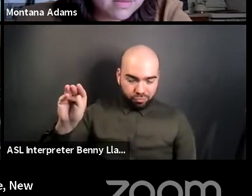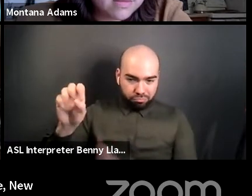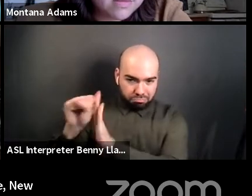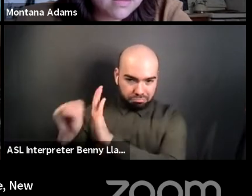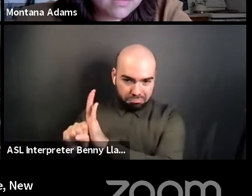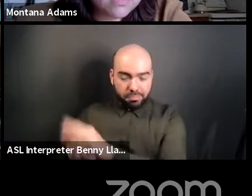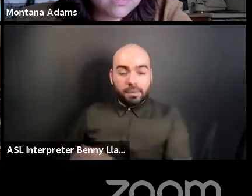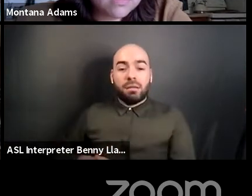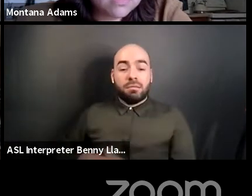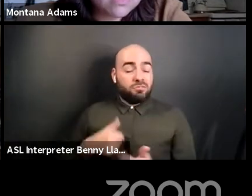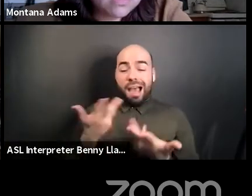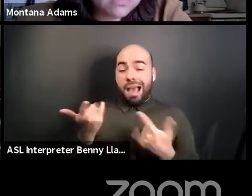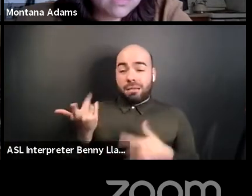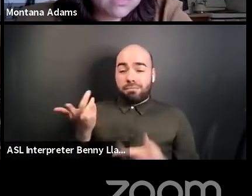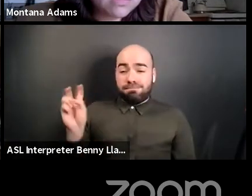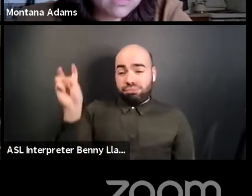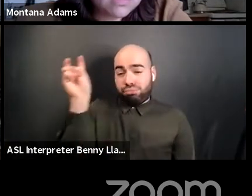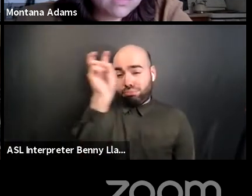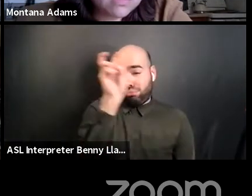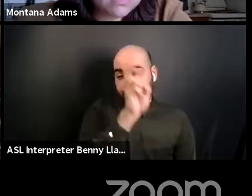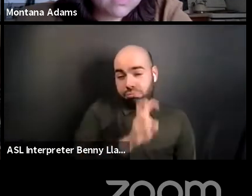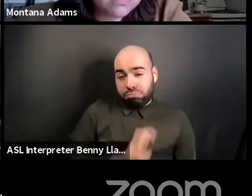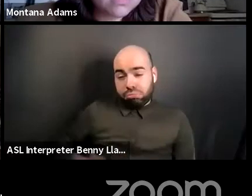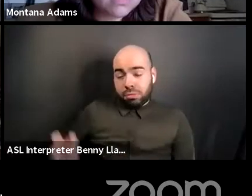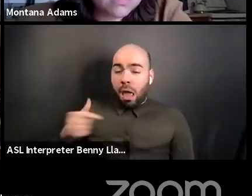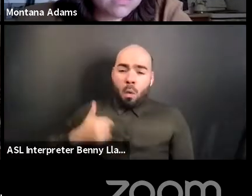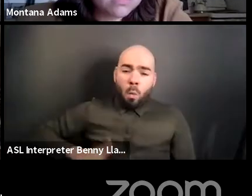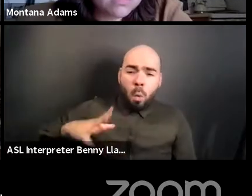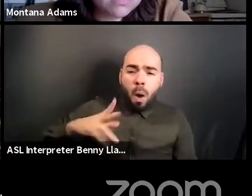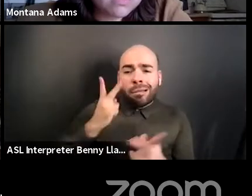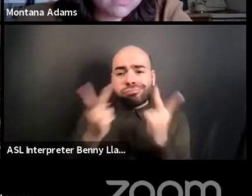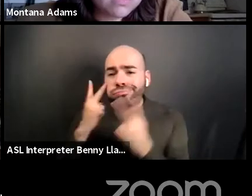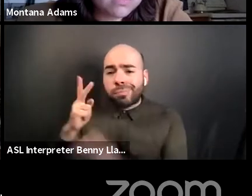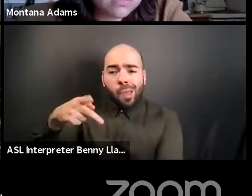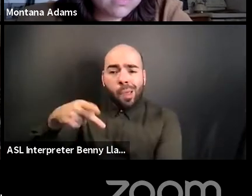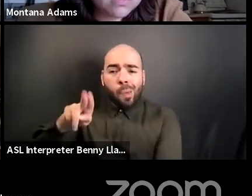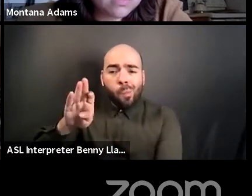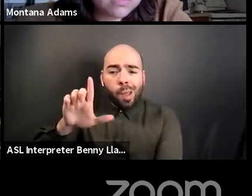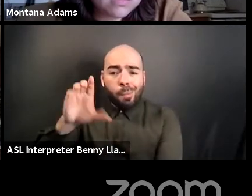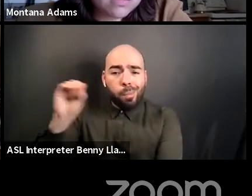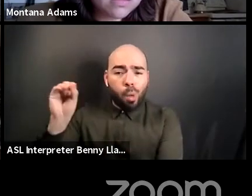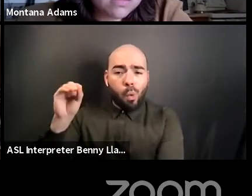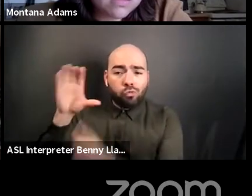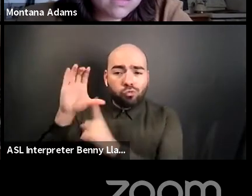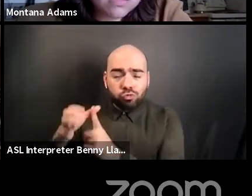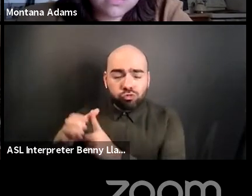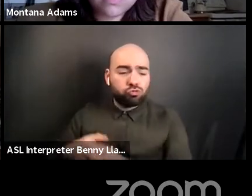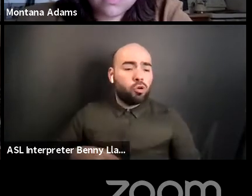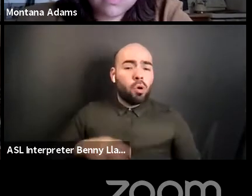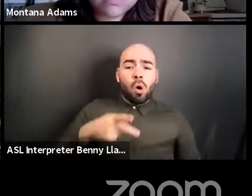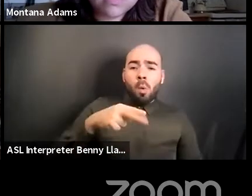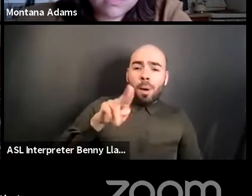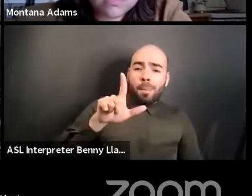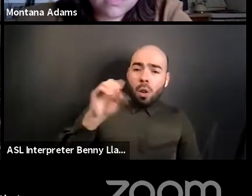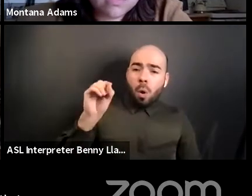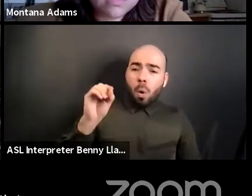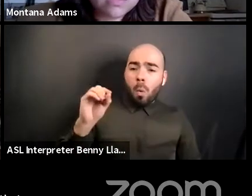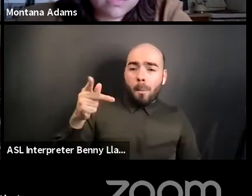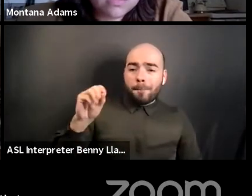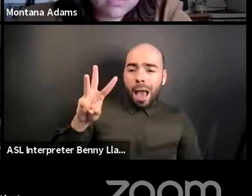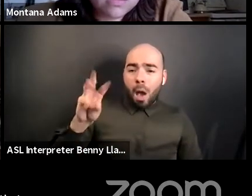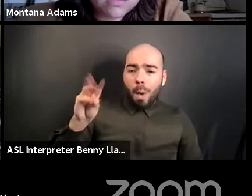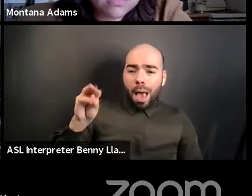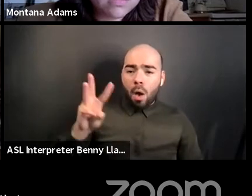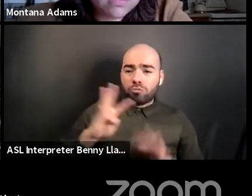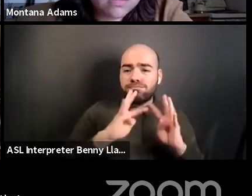have grown up seeing, you know, Pueblo cultures, like Pueblo powwows, all of that. I have not